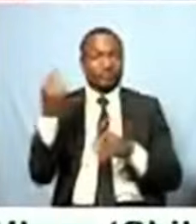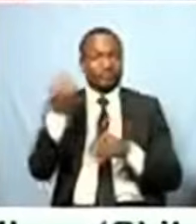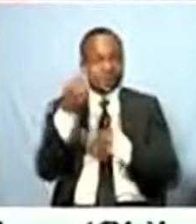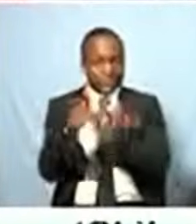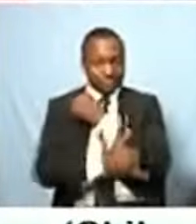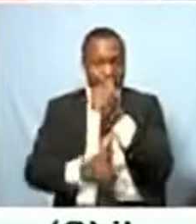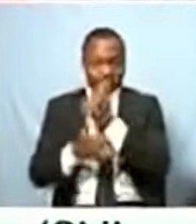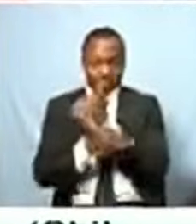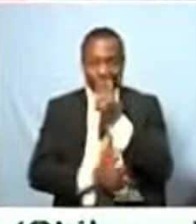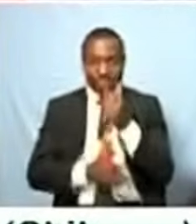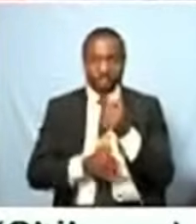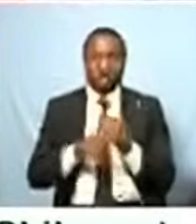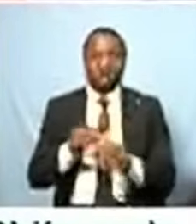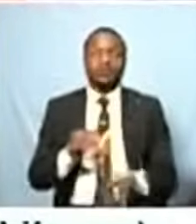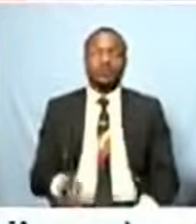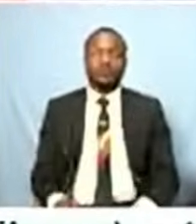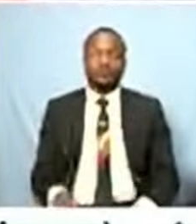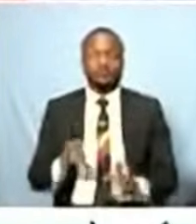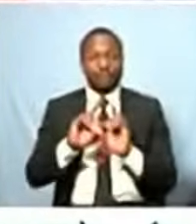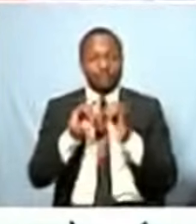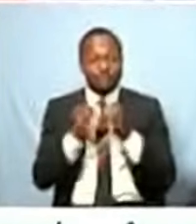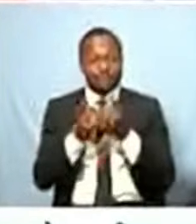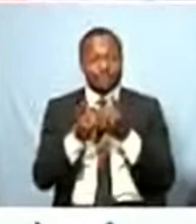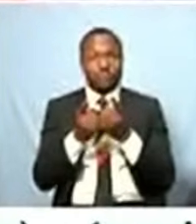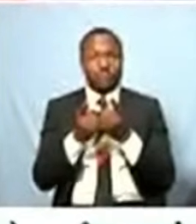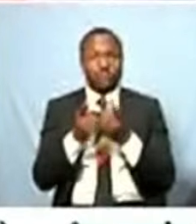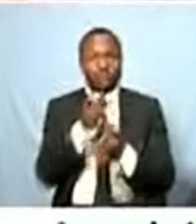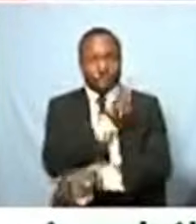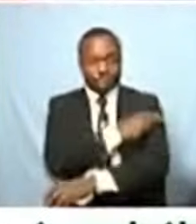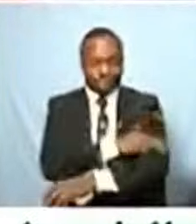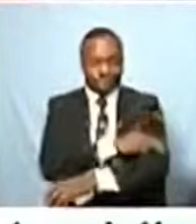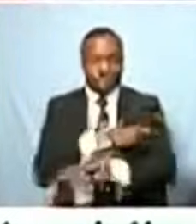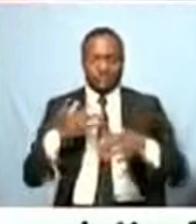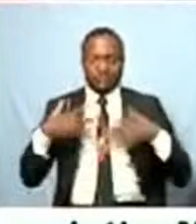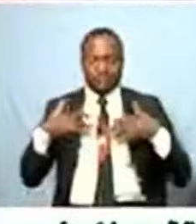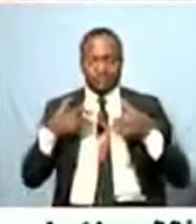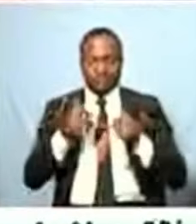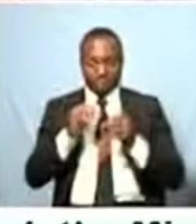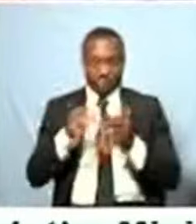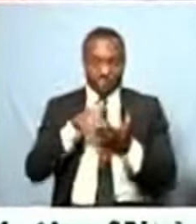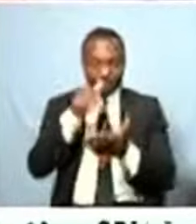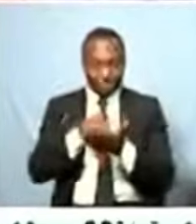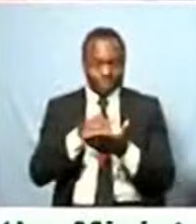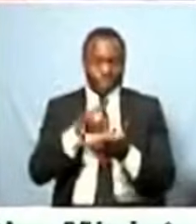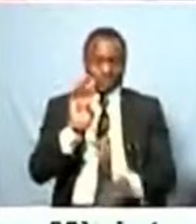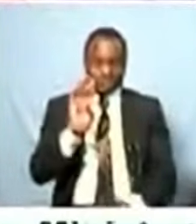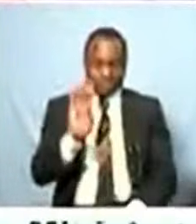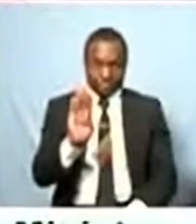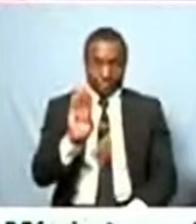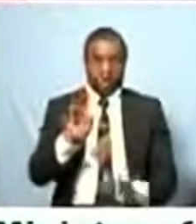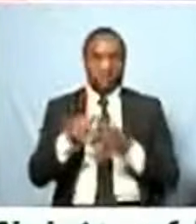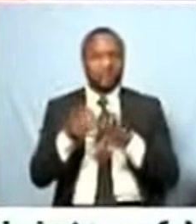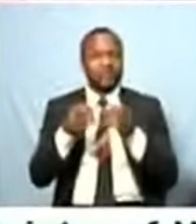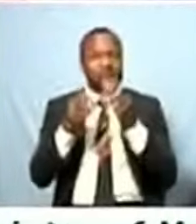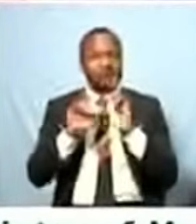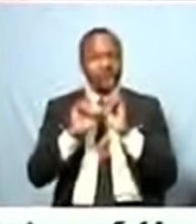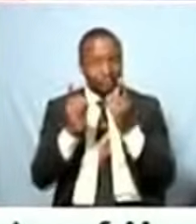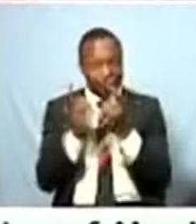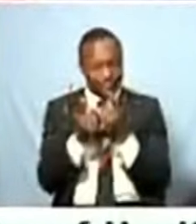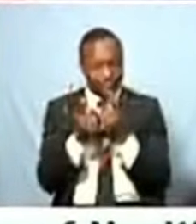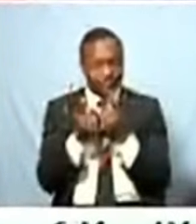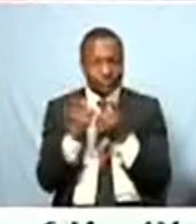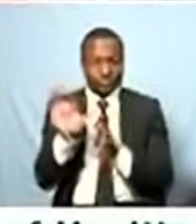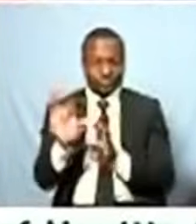Also within the same question, district hospitals and health centers. In B, how many districts have